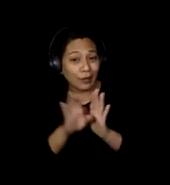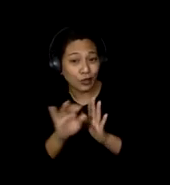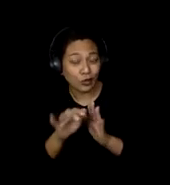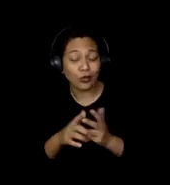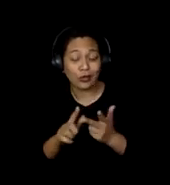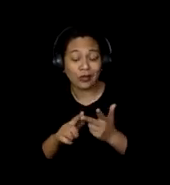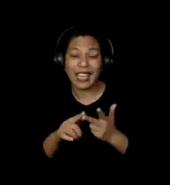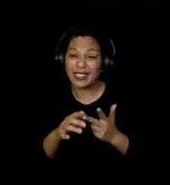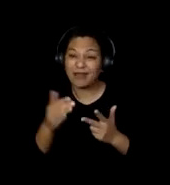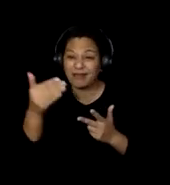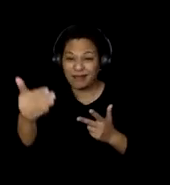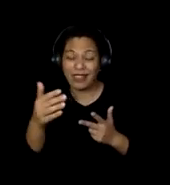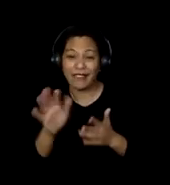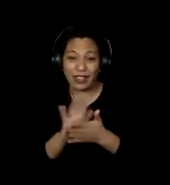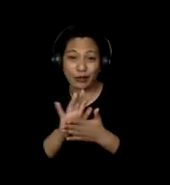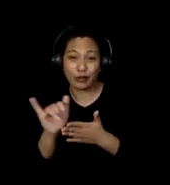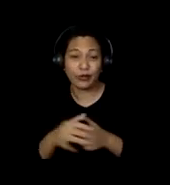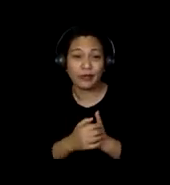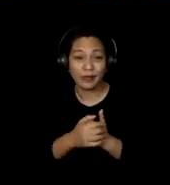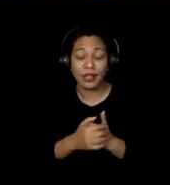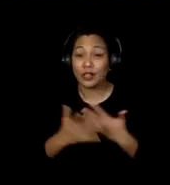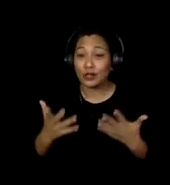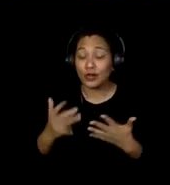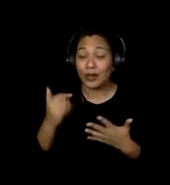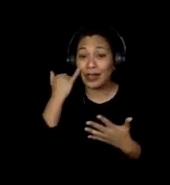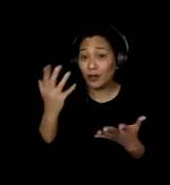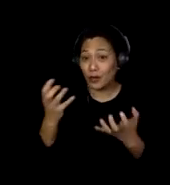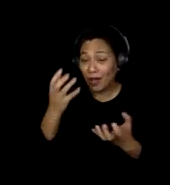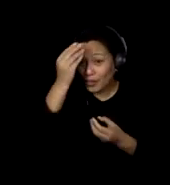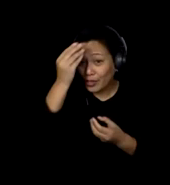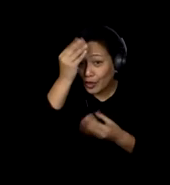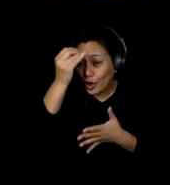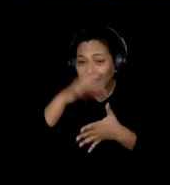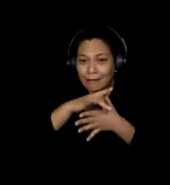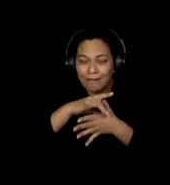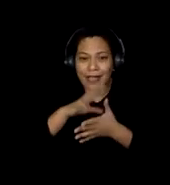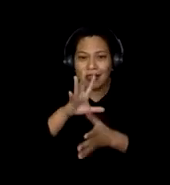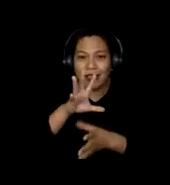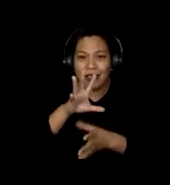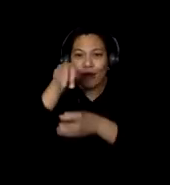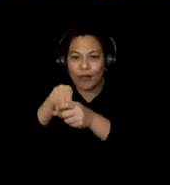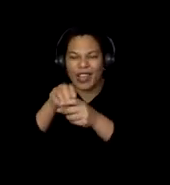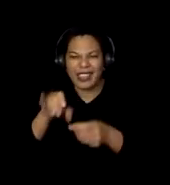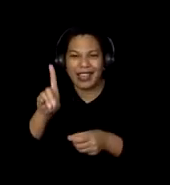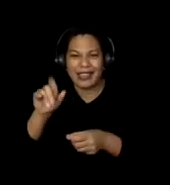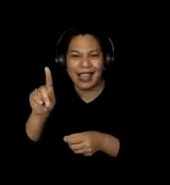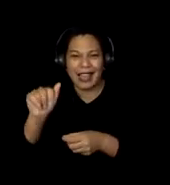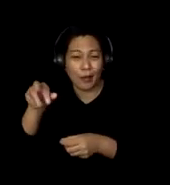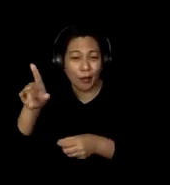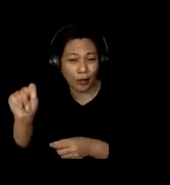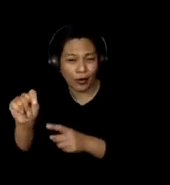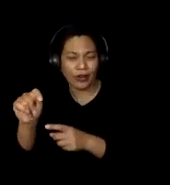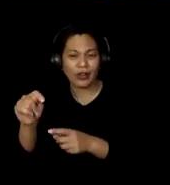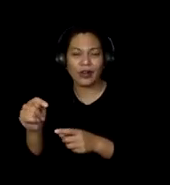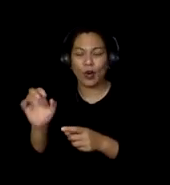follow. And so if we want our content to live in that data port or data pool, as some